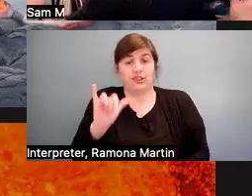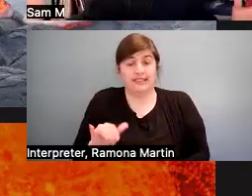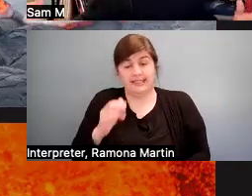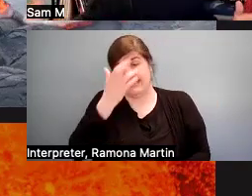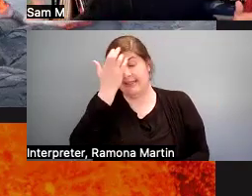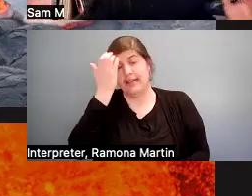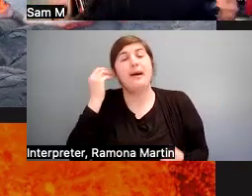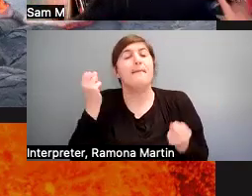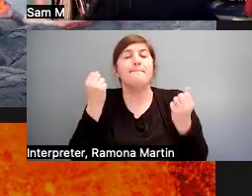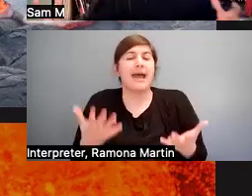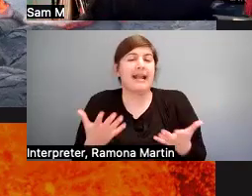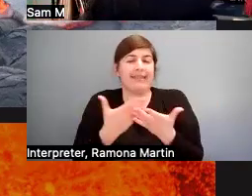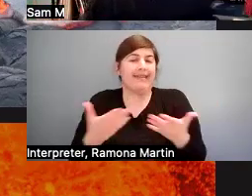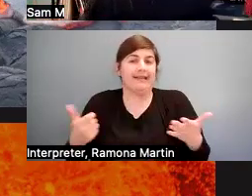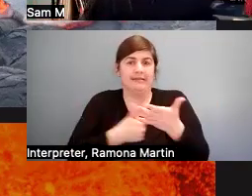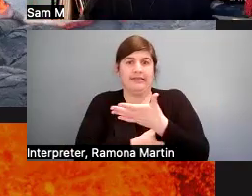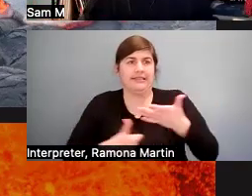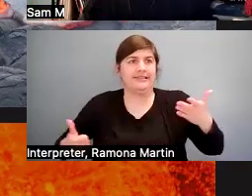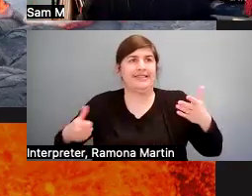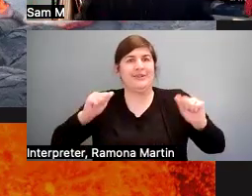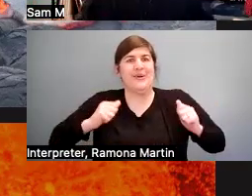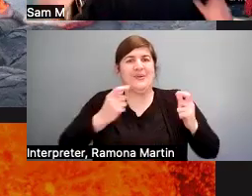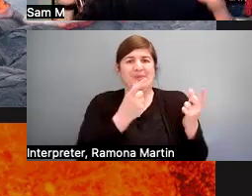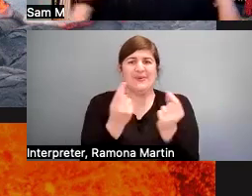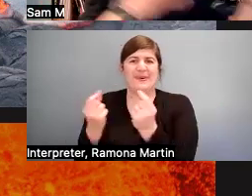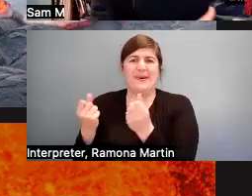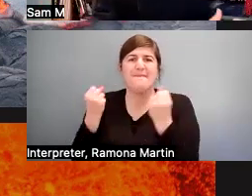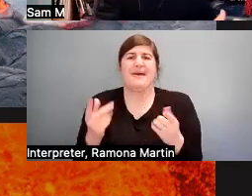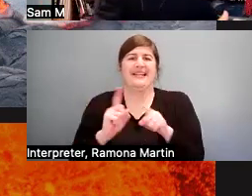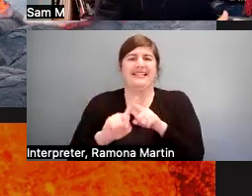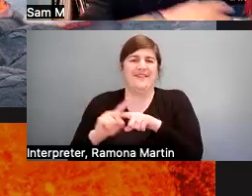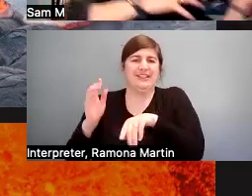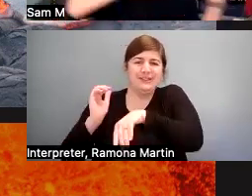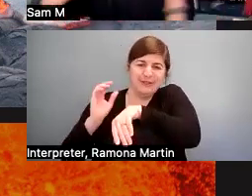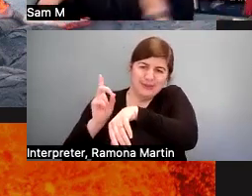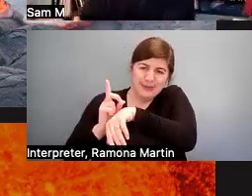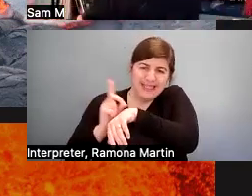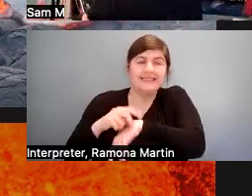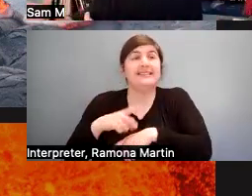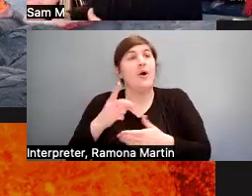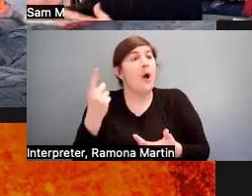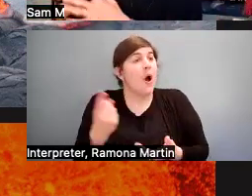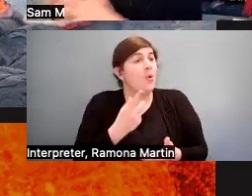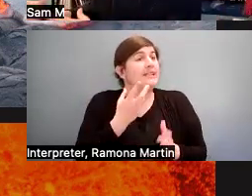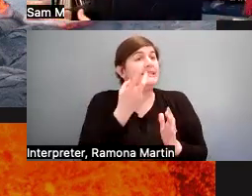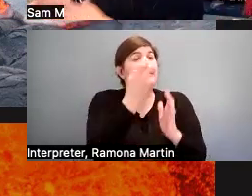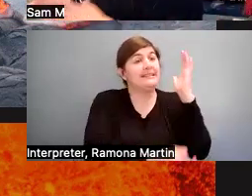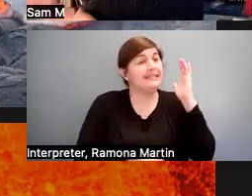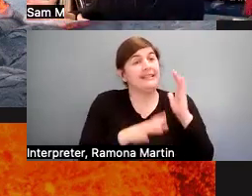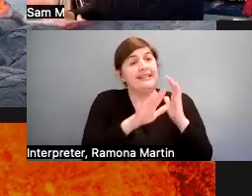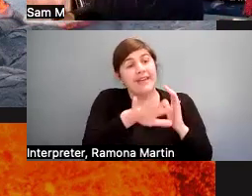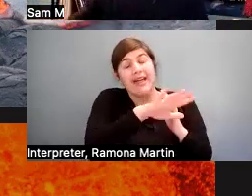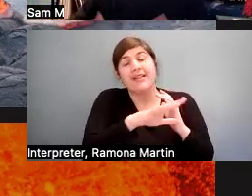the umbrella of being a volcano scientist. It doesn't mean you're always in the field or you're always in the lab looking